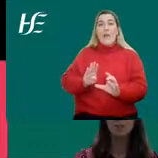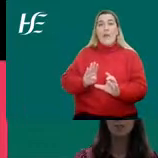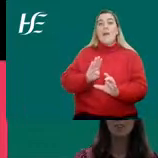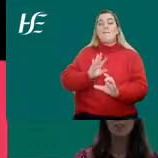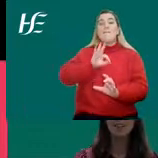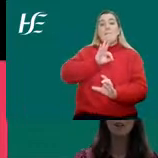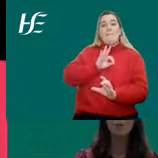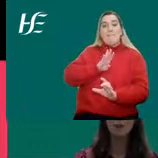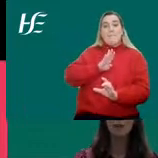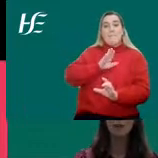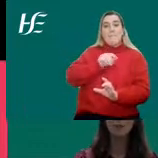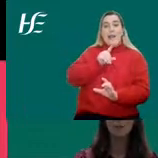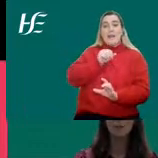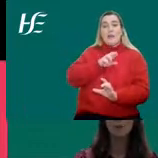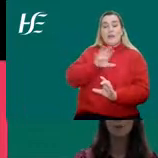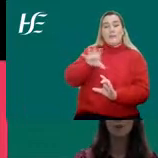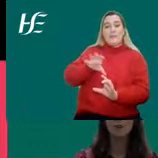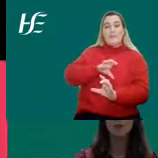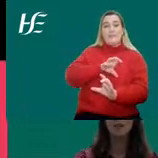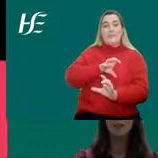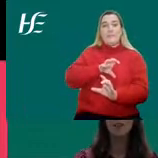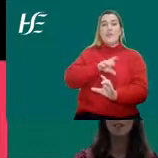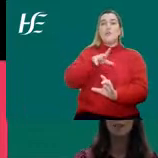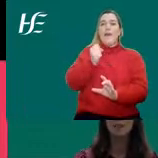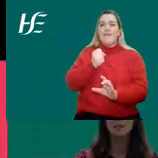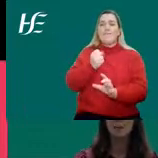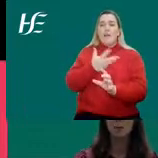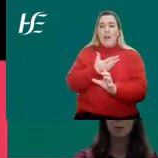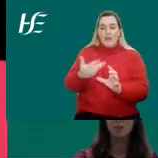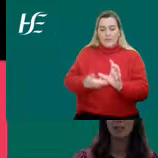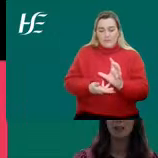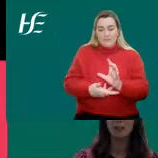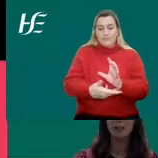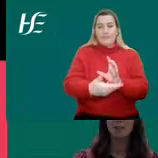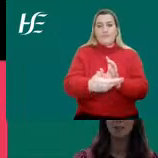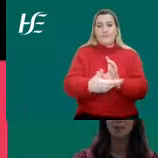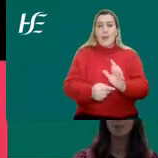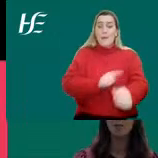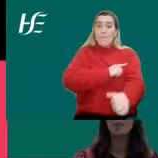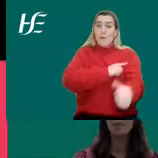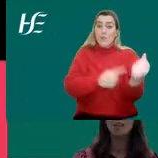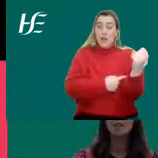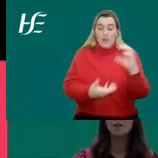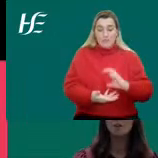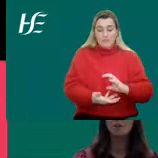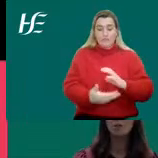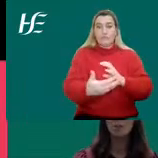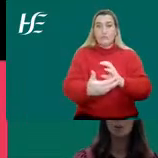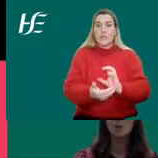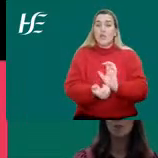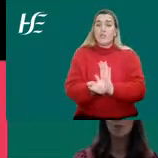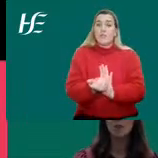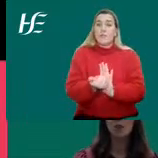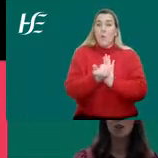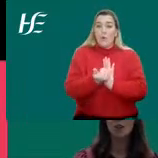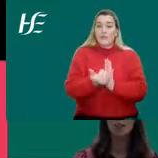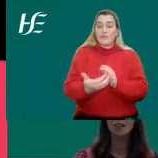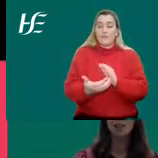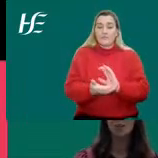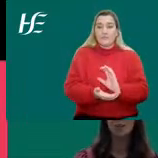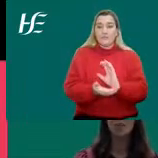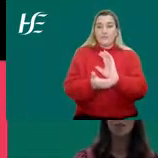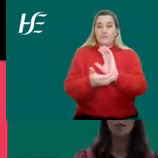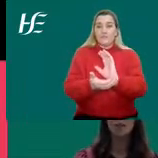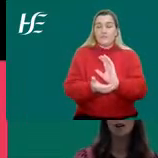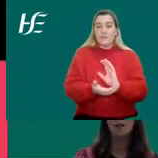you can see a sling of pelvic floor muscle that is designed to support these areas. These are all responsive to changes in